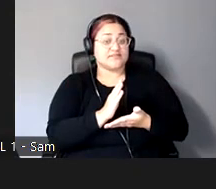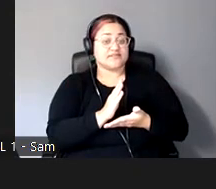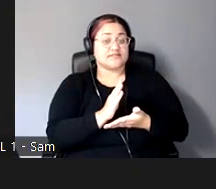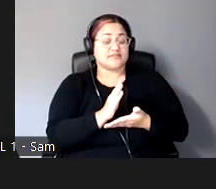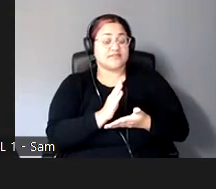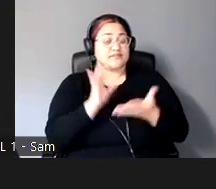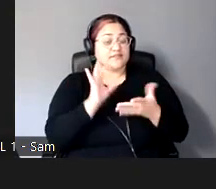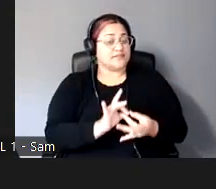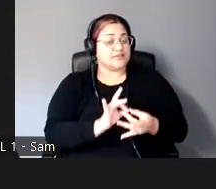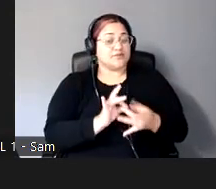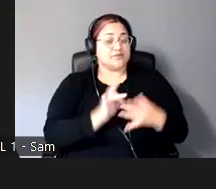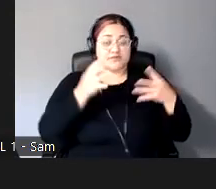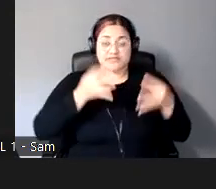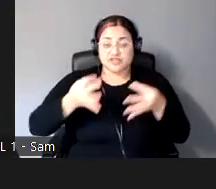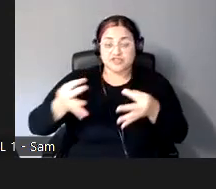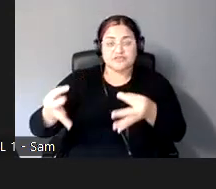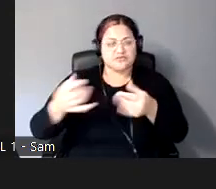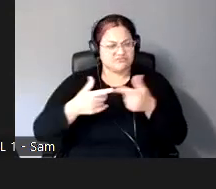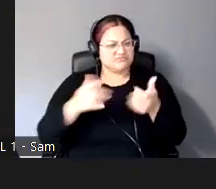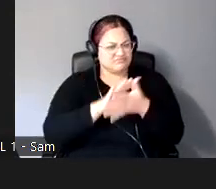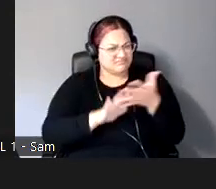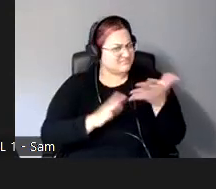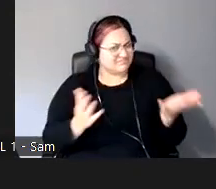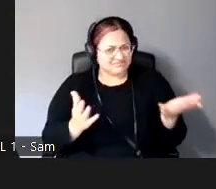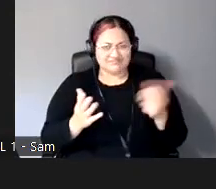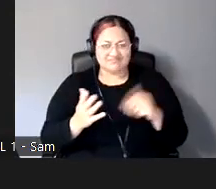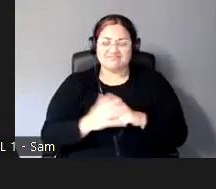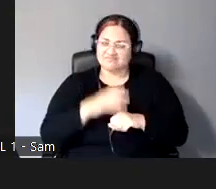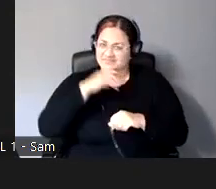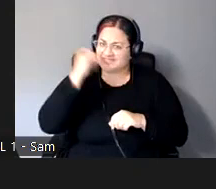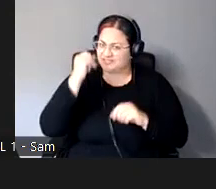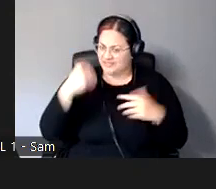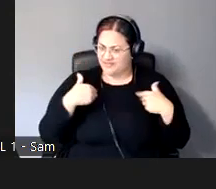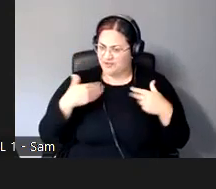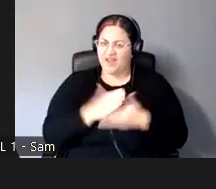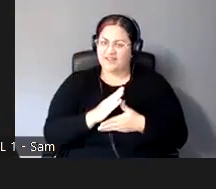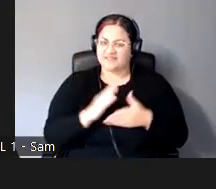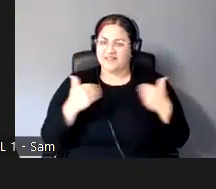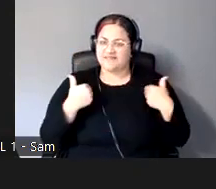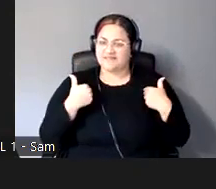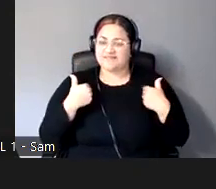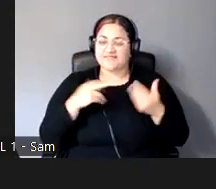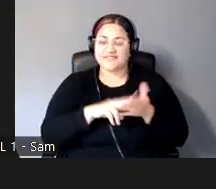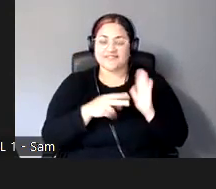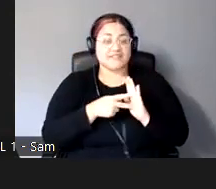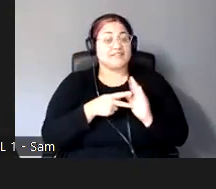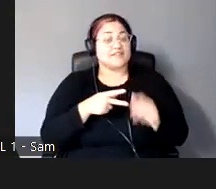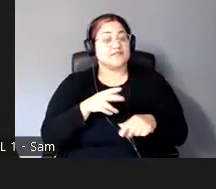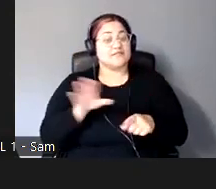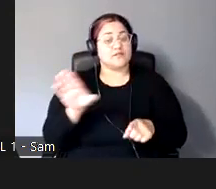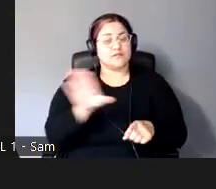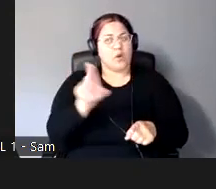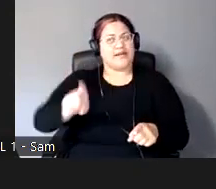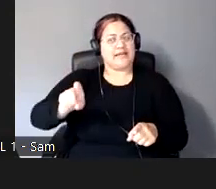decisions with your own decisions. Choose what's best for yourself. The expectation of services to support yourself to